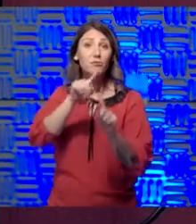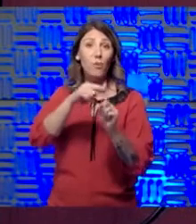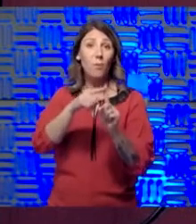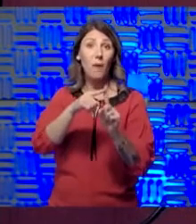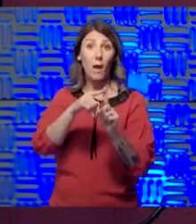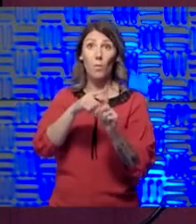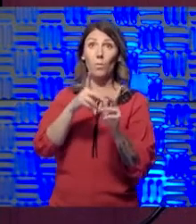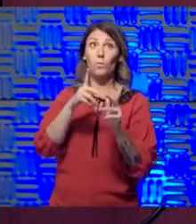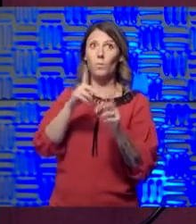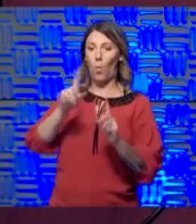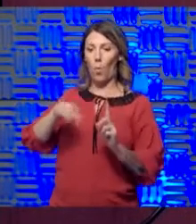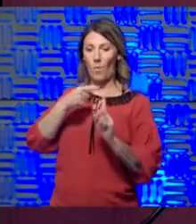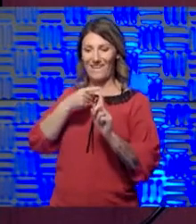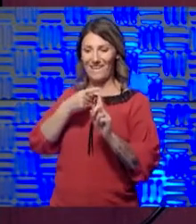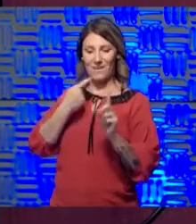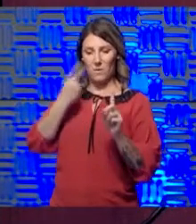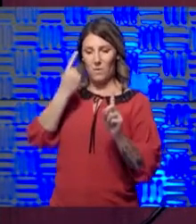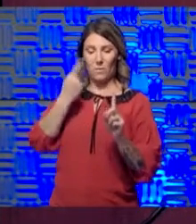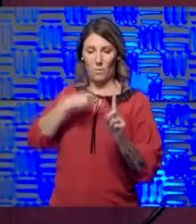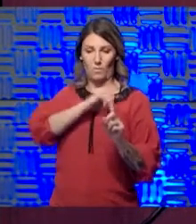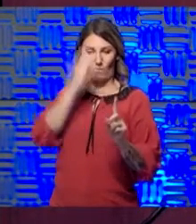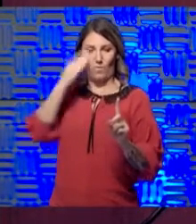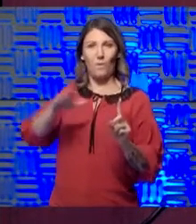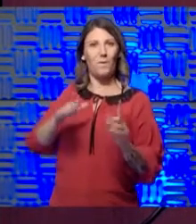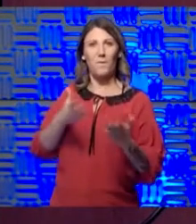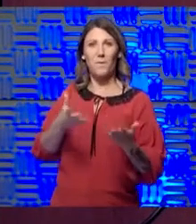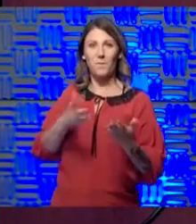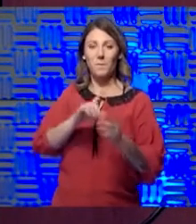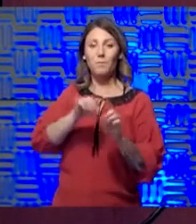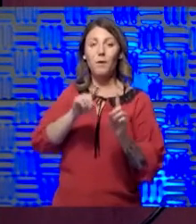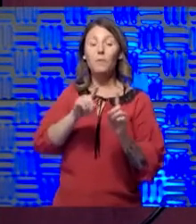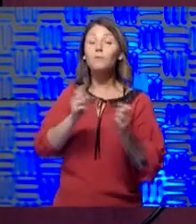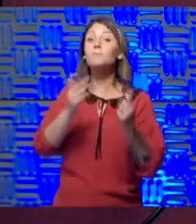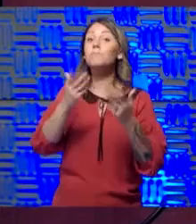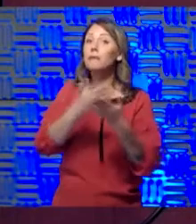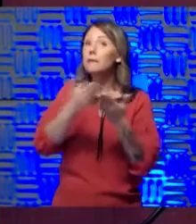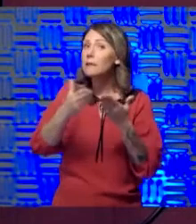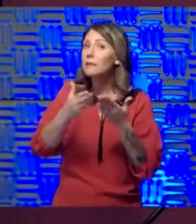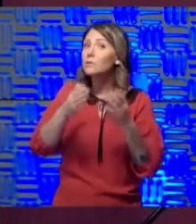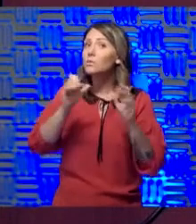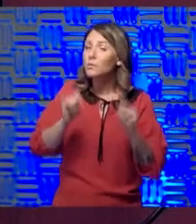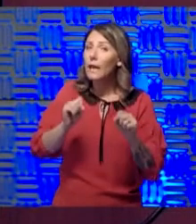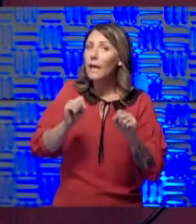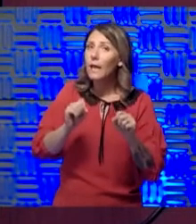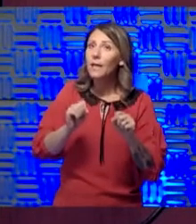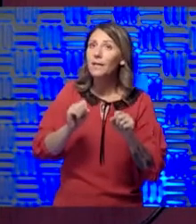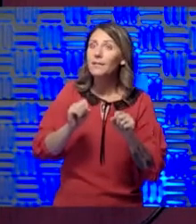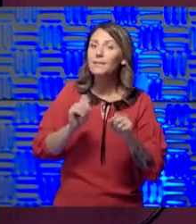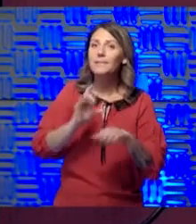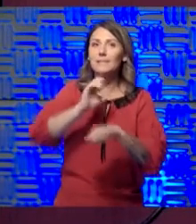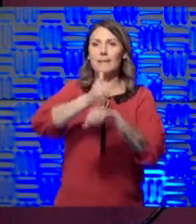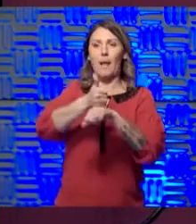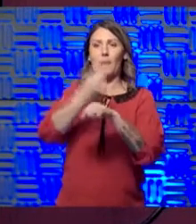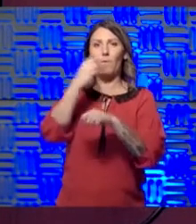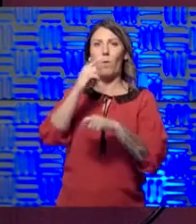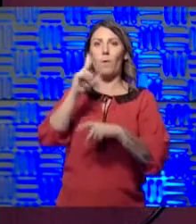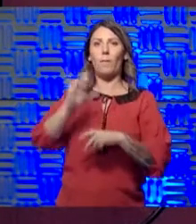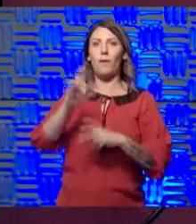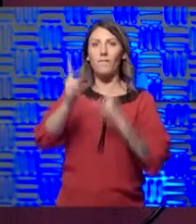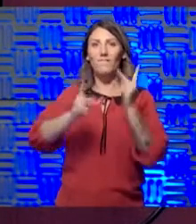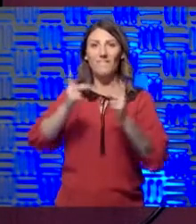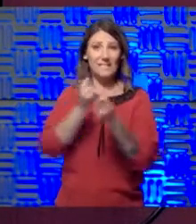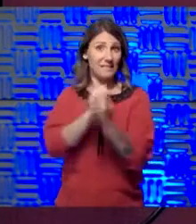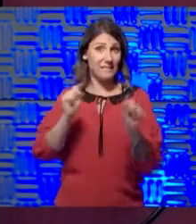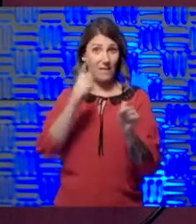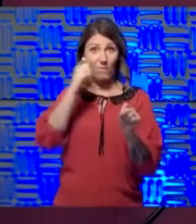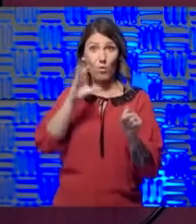know. We just don't know. But there are many steps that you can take to make that visit safe to your mother. And I think you